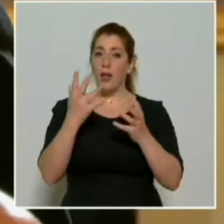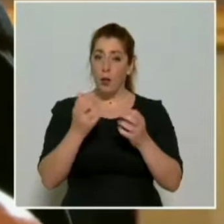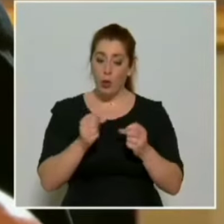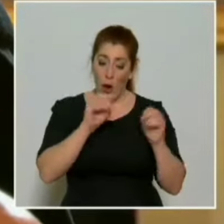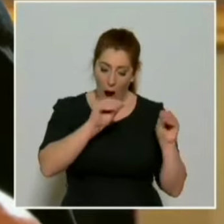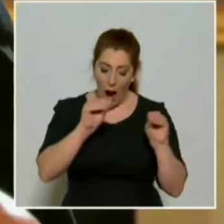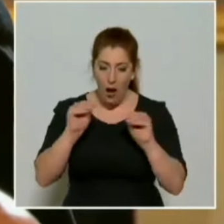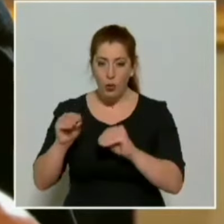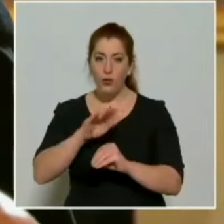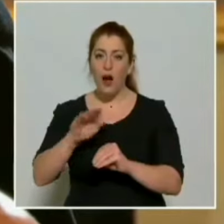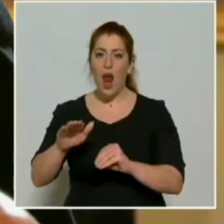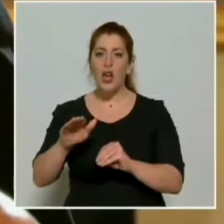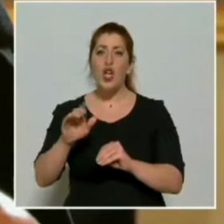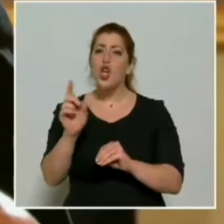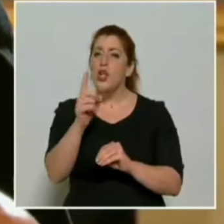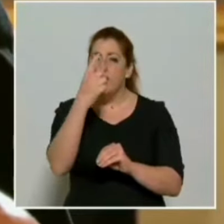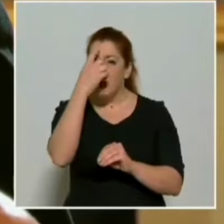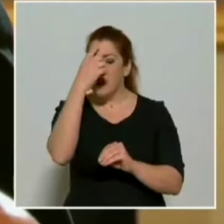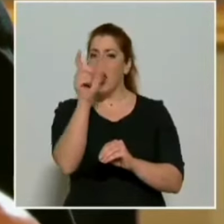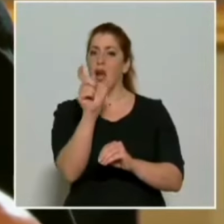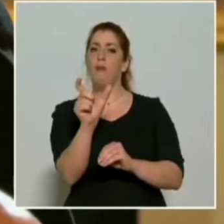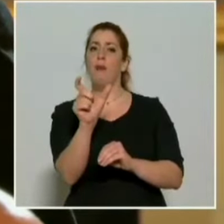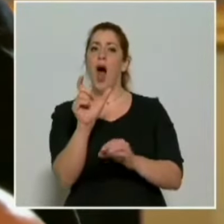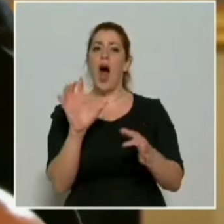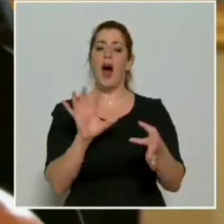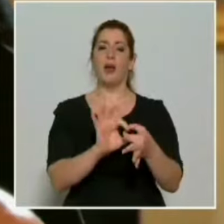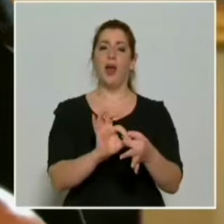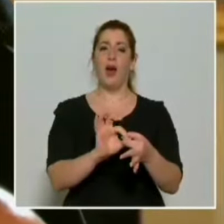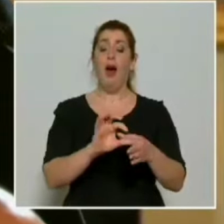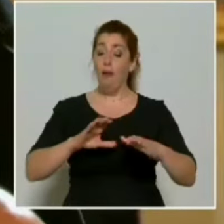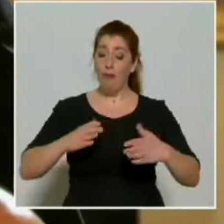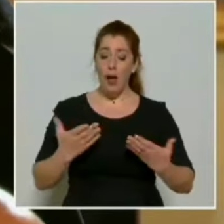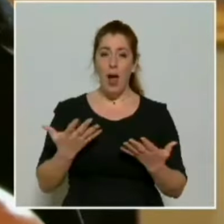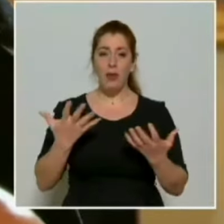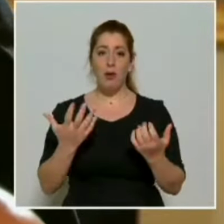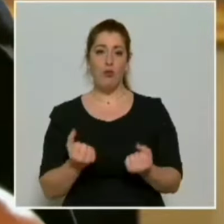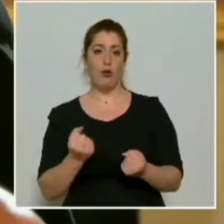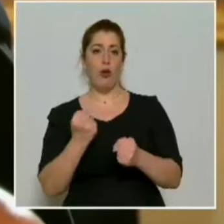laqda. Għaliex għandna ninaqadu flimkien? Għal din